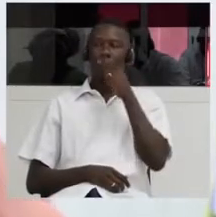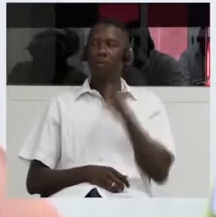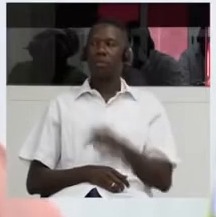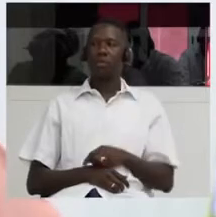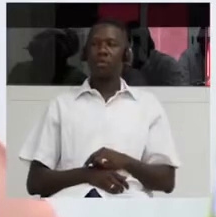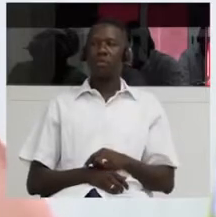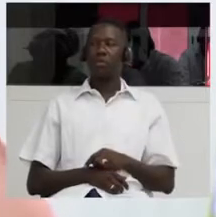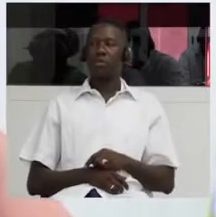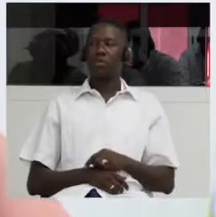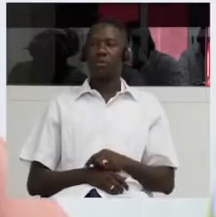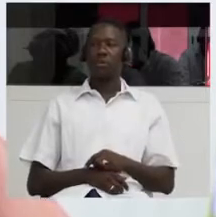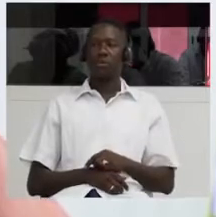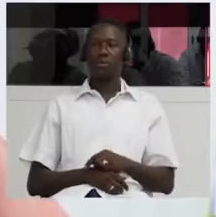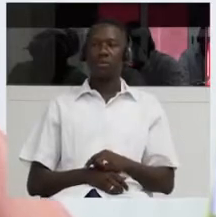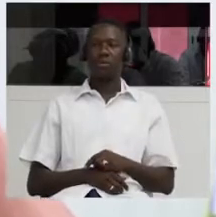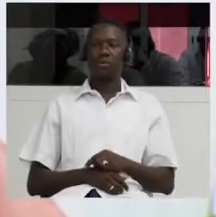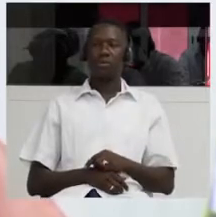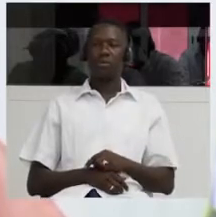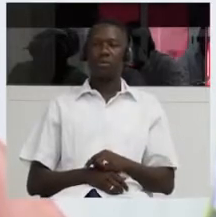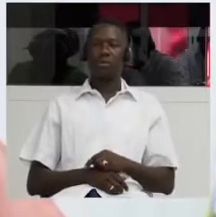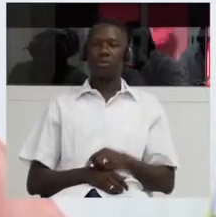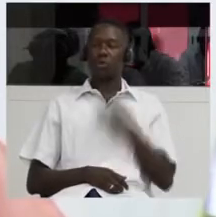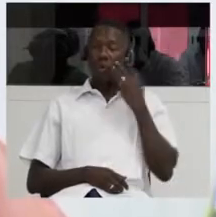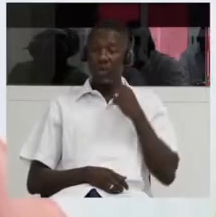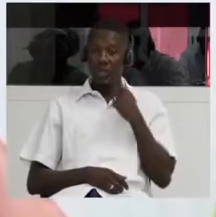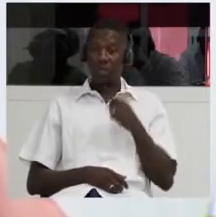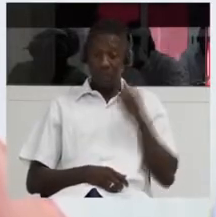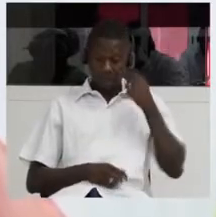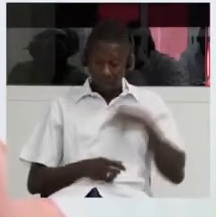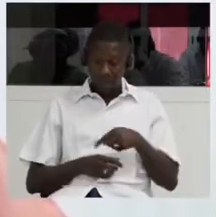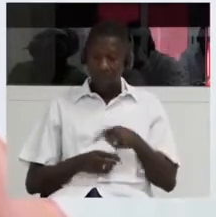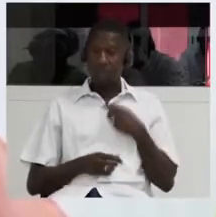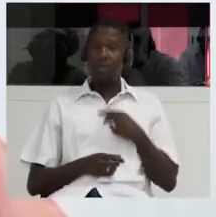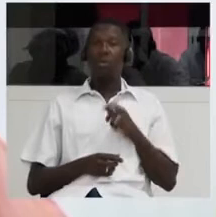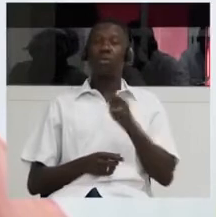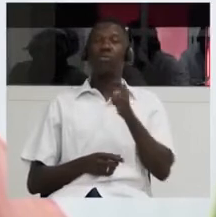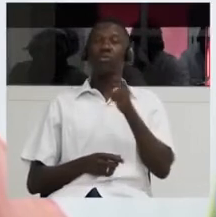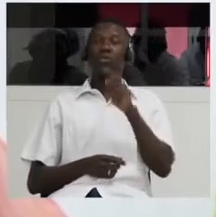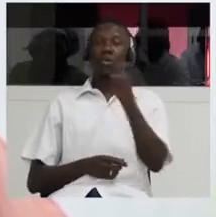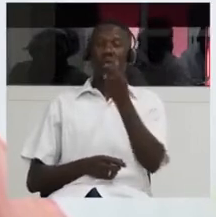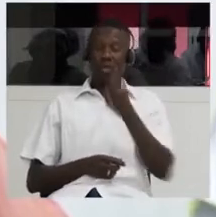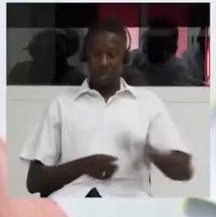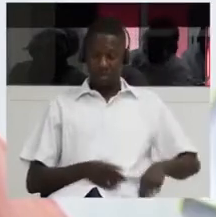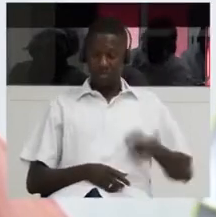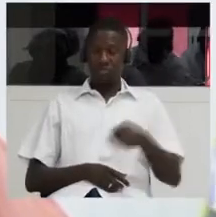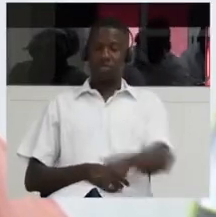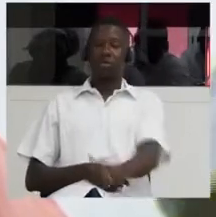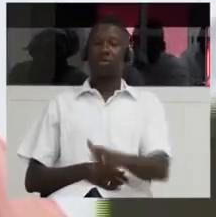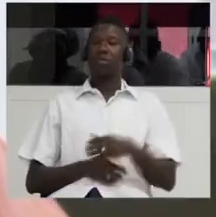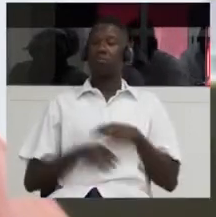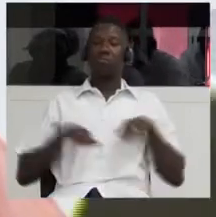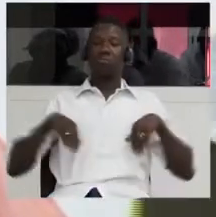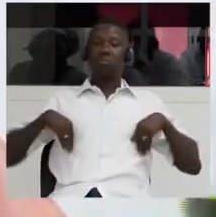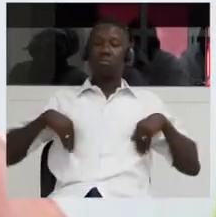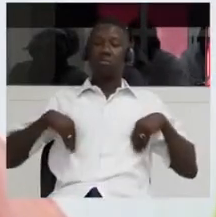inside and threw the new armory key, and we were like jubilant, because we know there is no force in Gambia that can